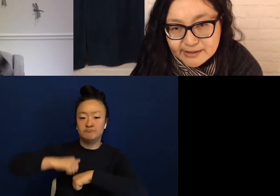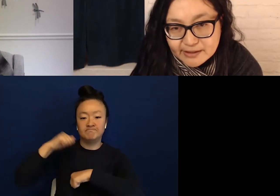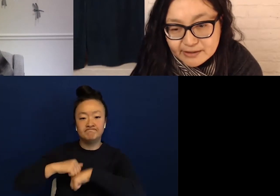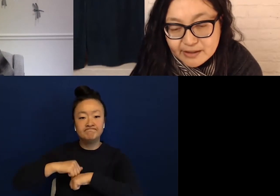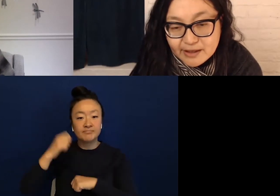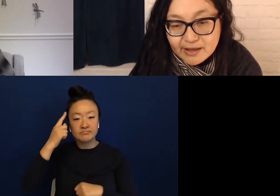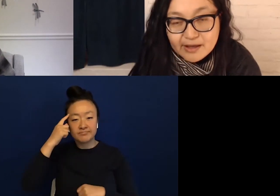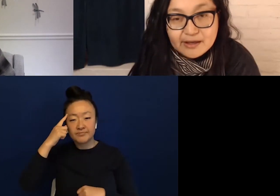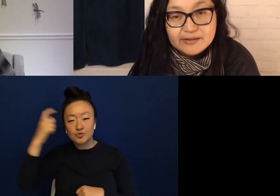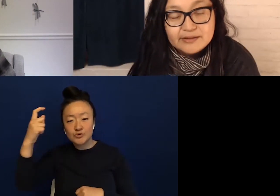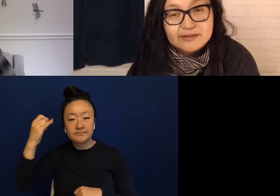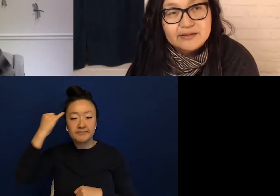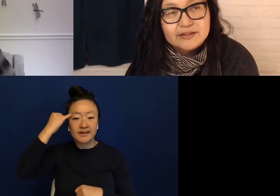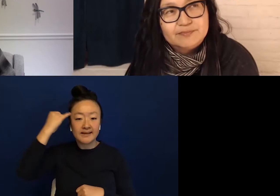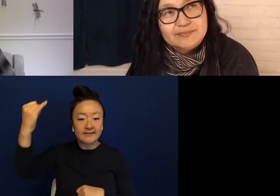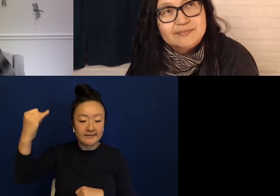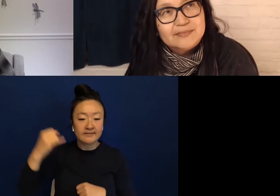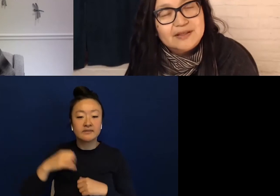an idea, and